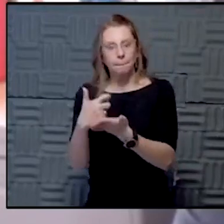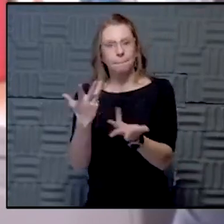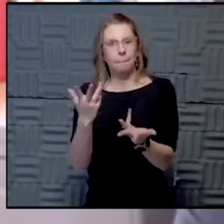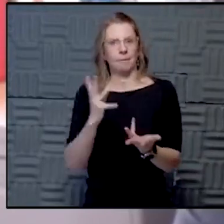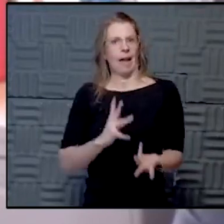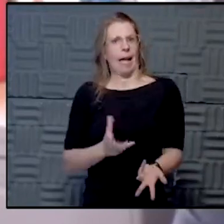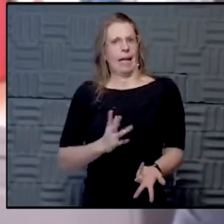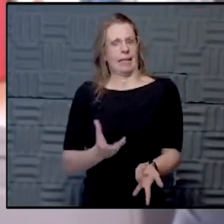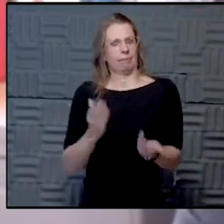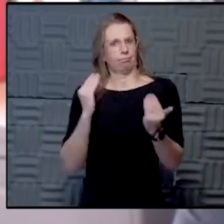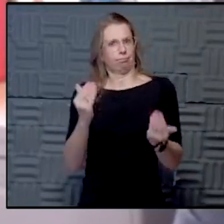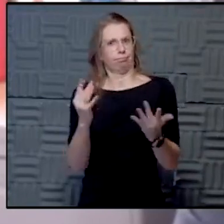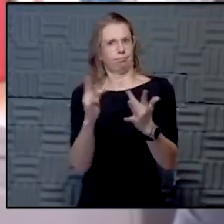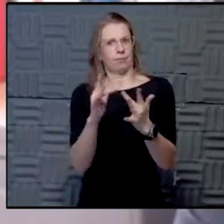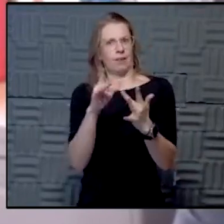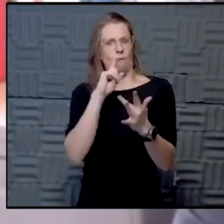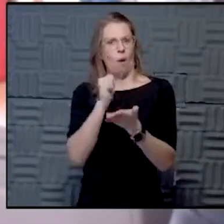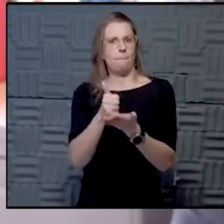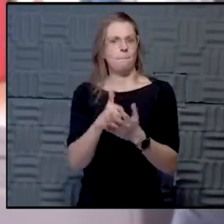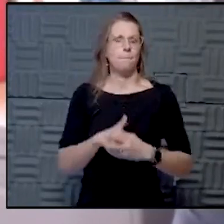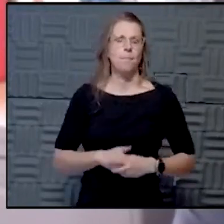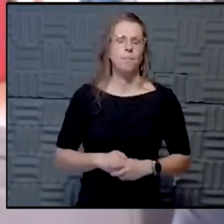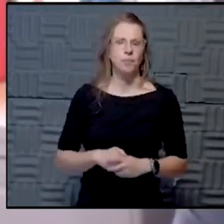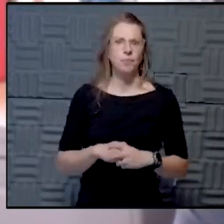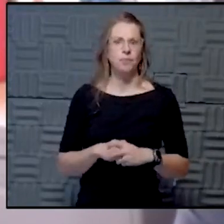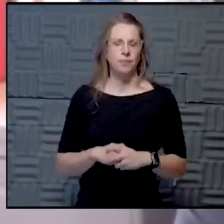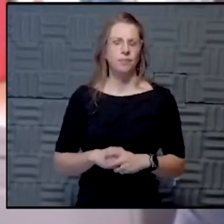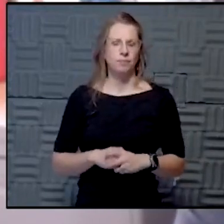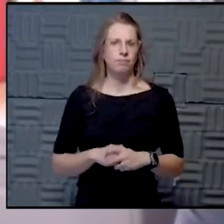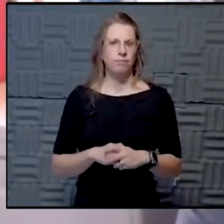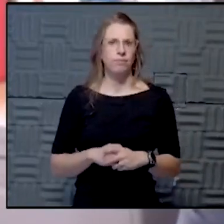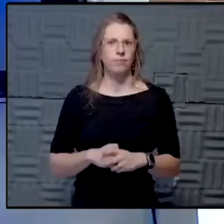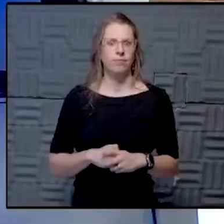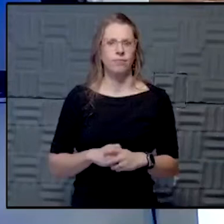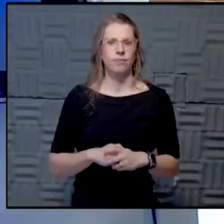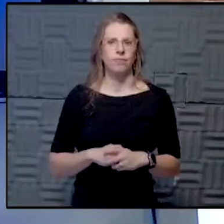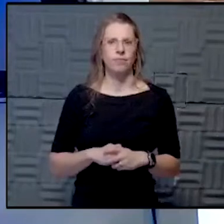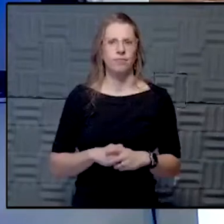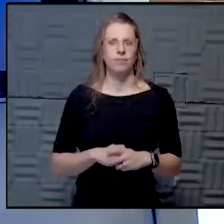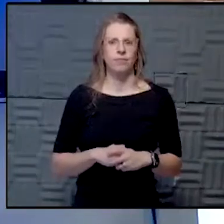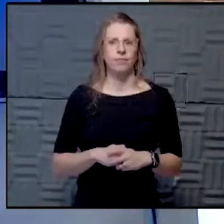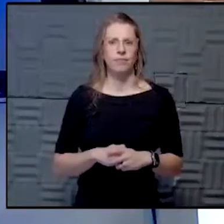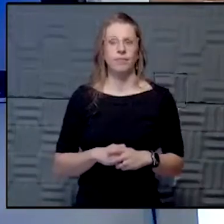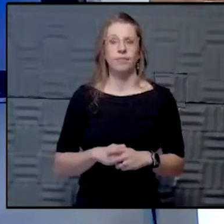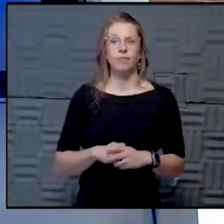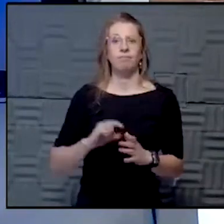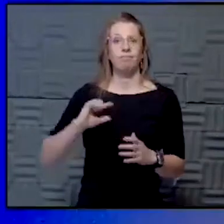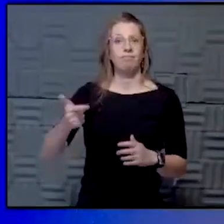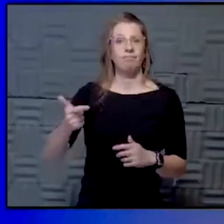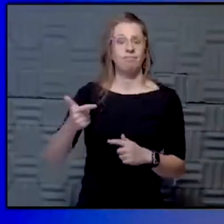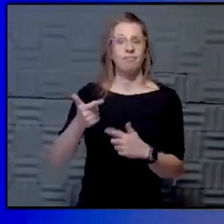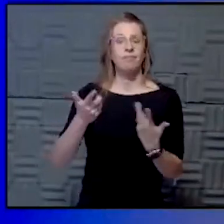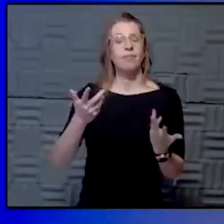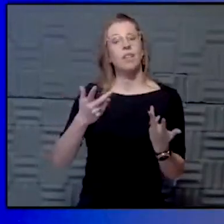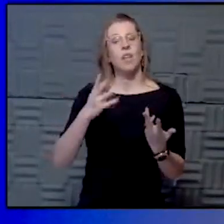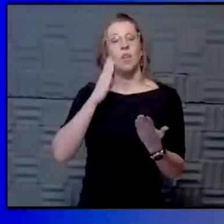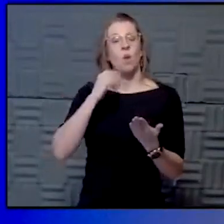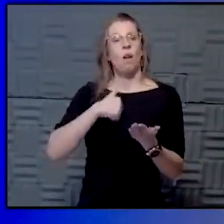okay to reach out for that help and seek those services. All right, Doc Hawk. Yeah,